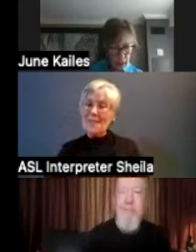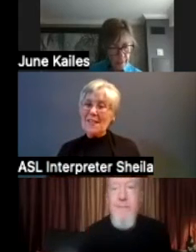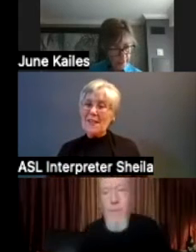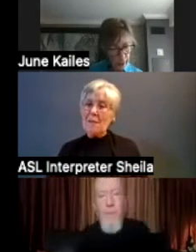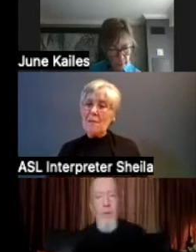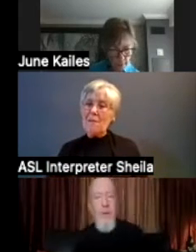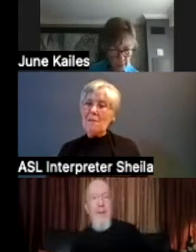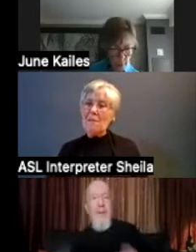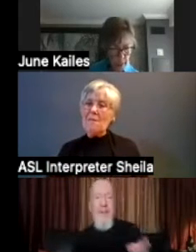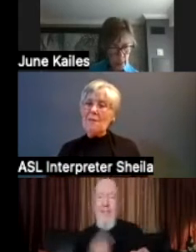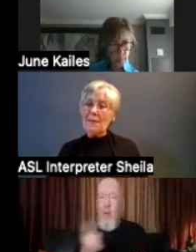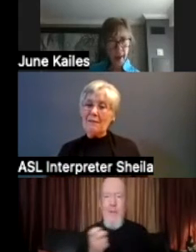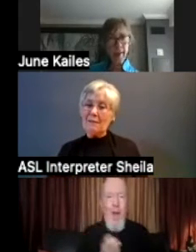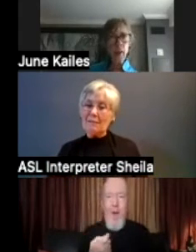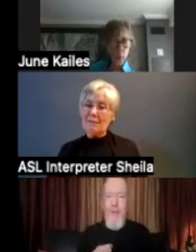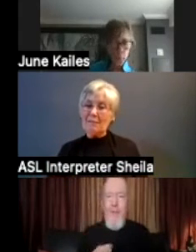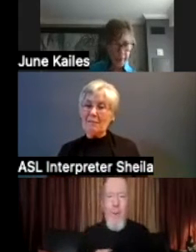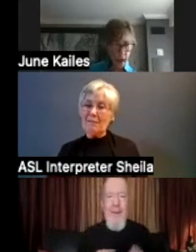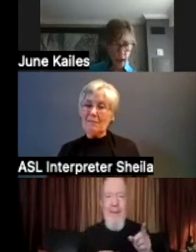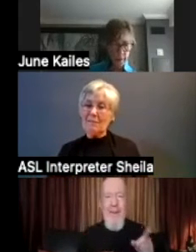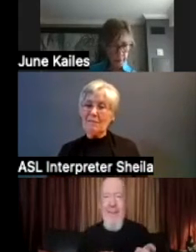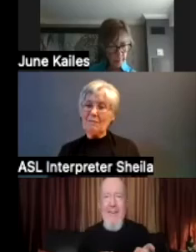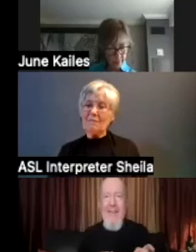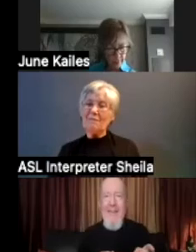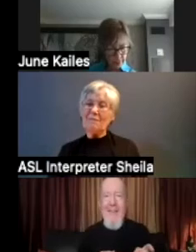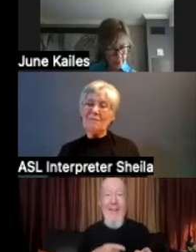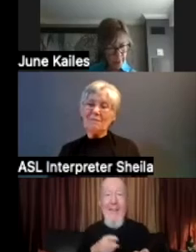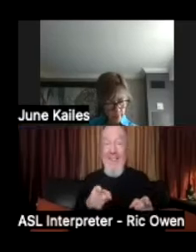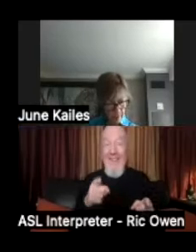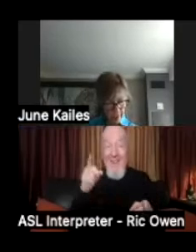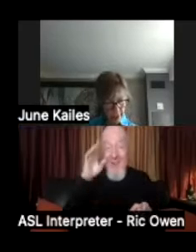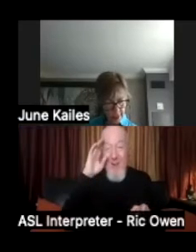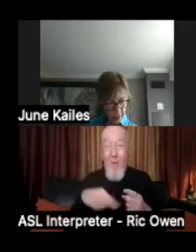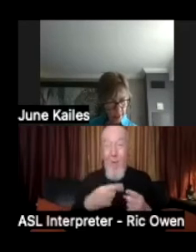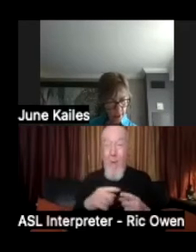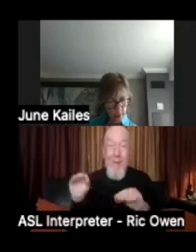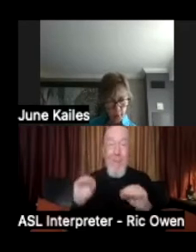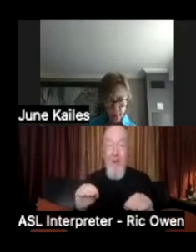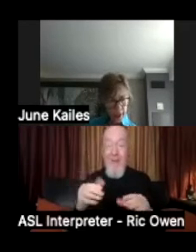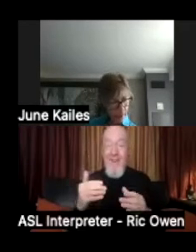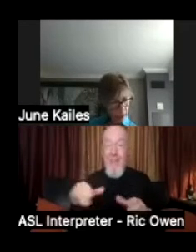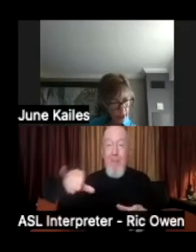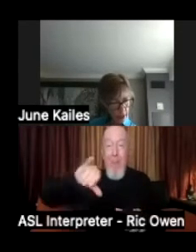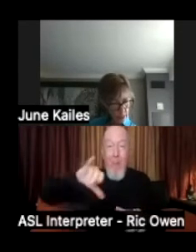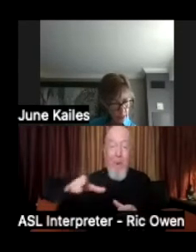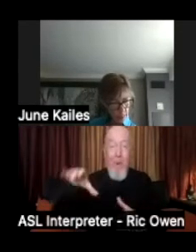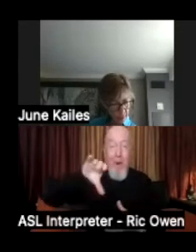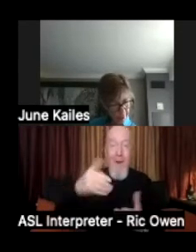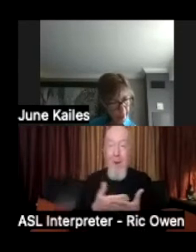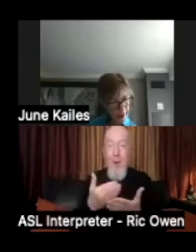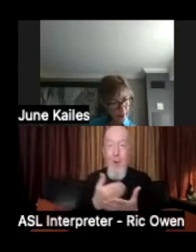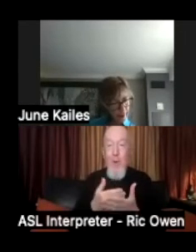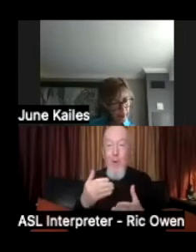it's always hard for me to pass by wet concrete without sticking my hand in it or writing my initials.